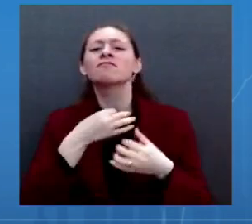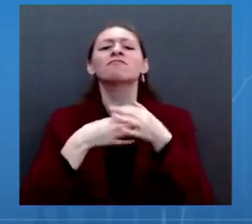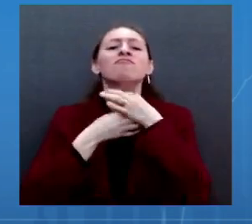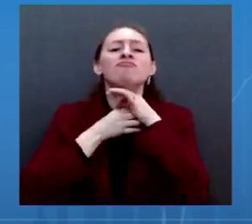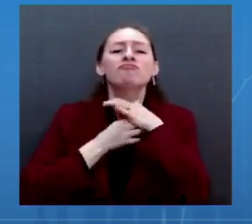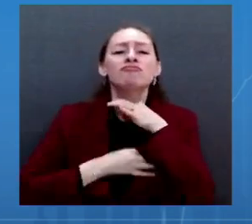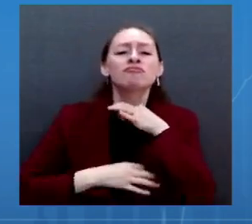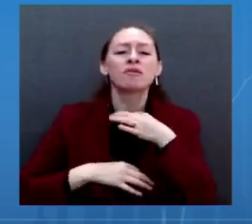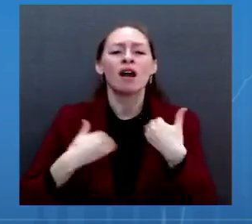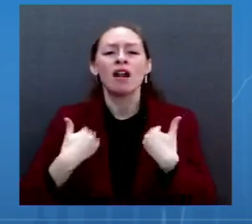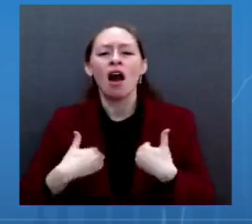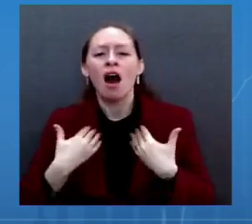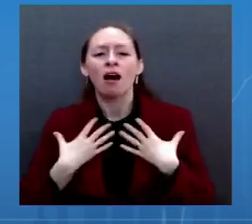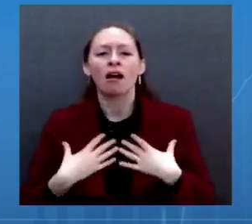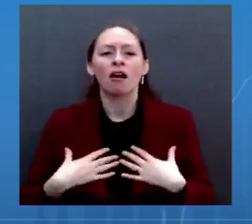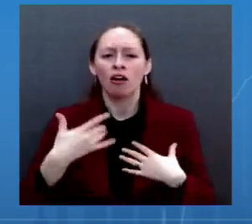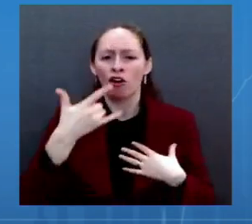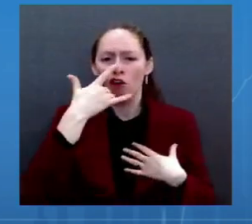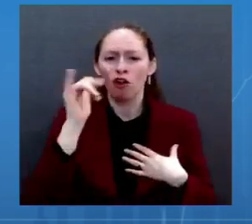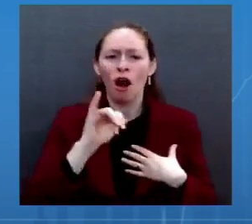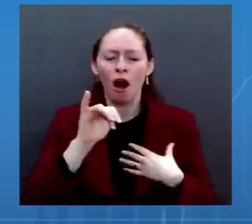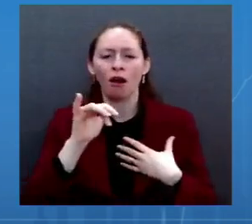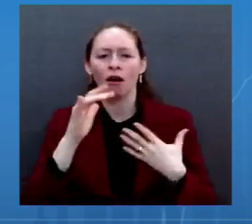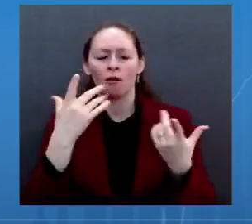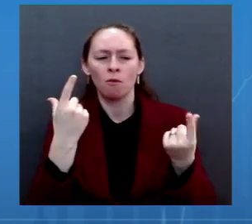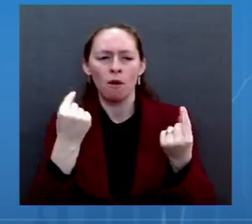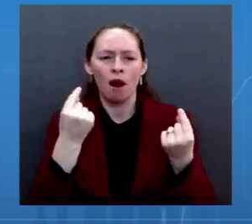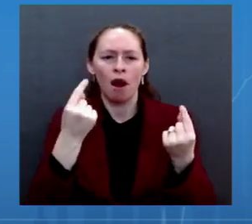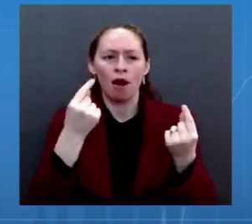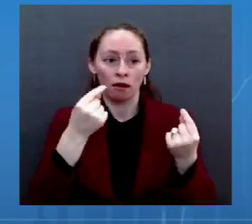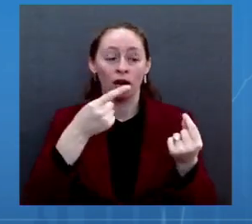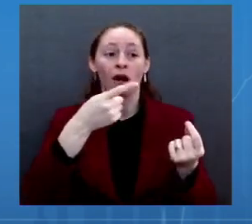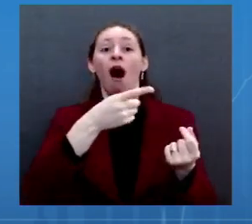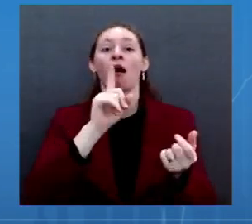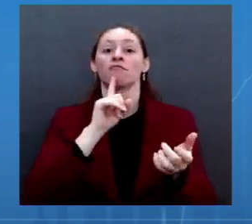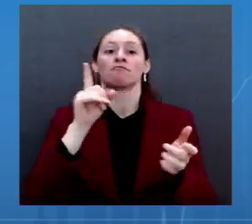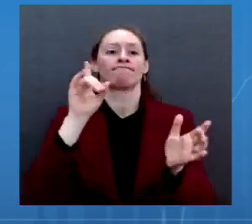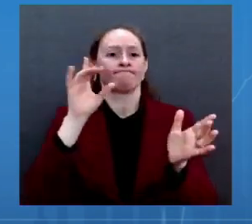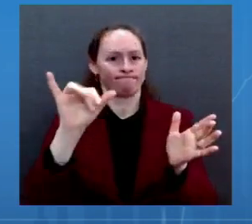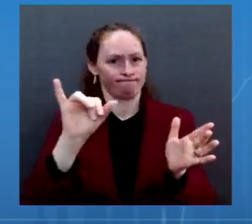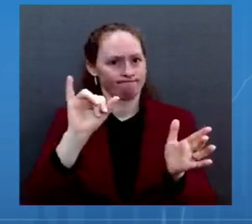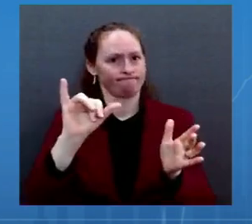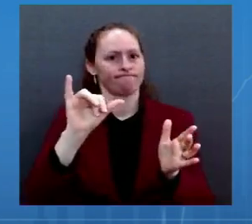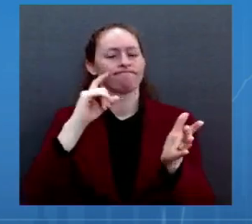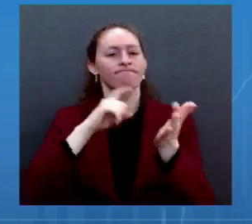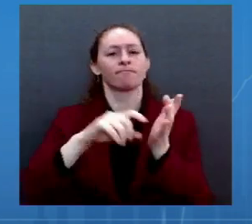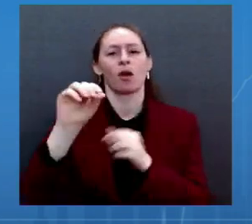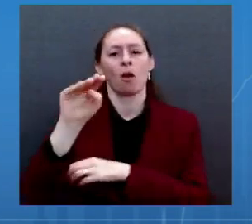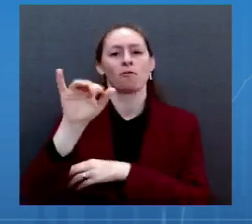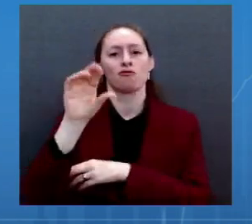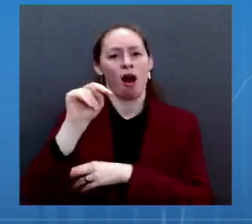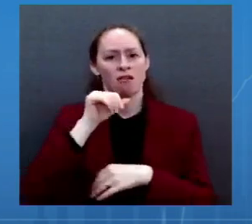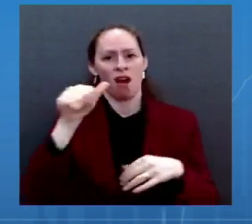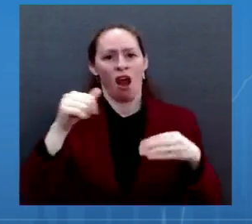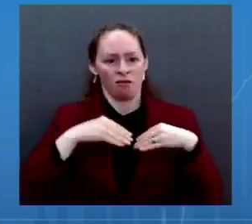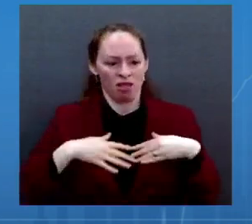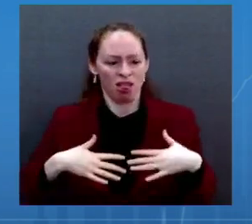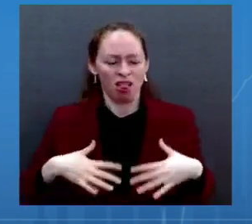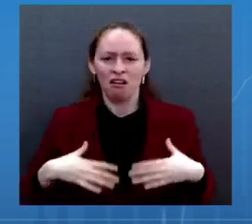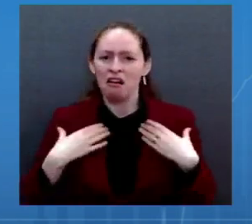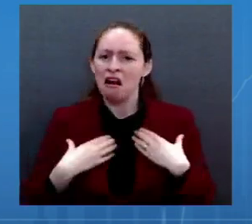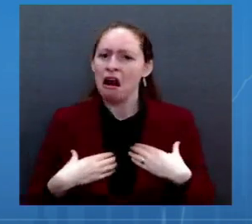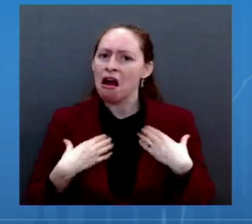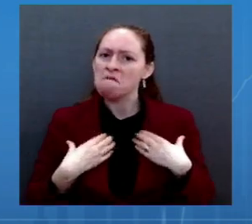very transmissible virus with upper airway secretion, but a virus that has less pathogenicity in the